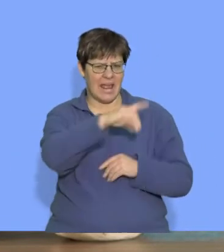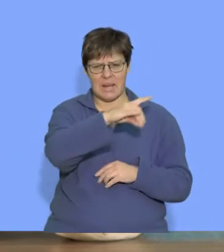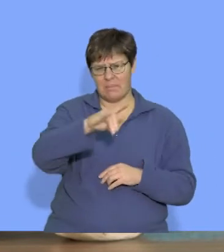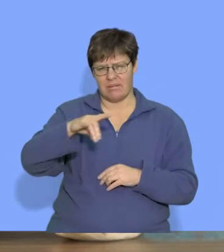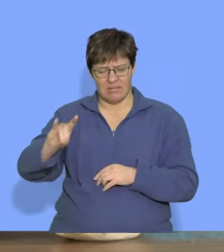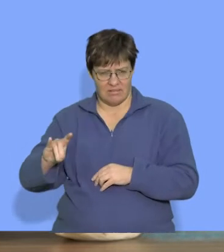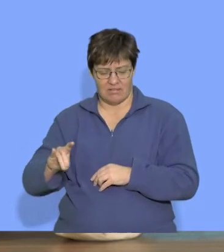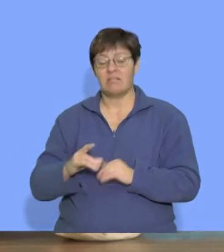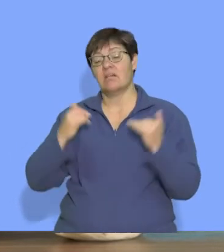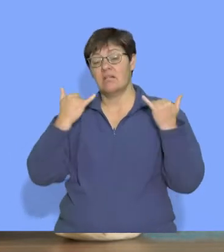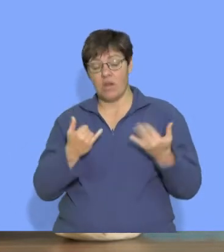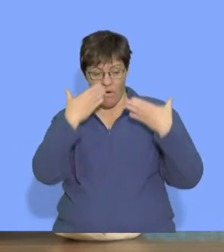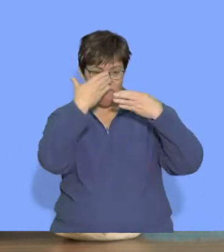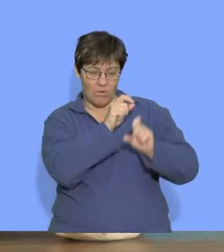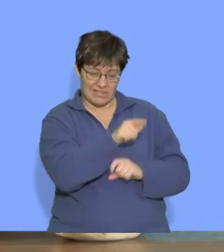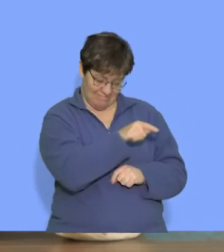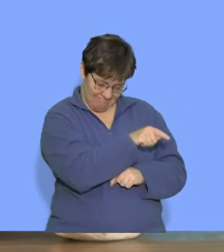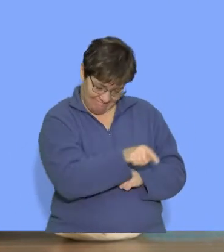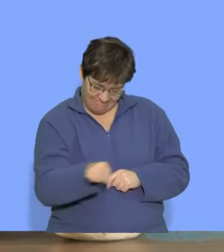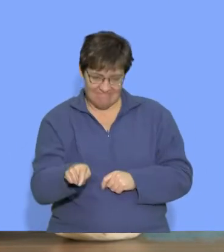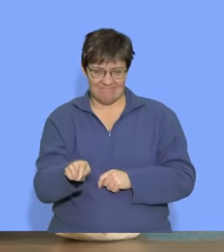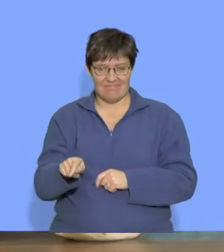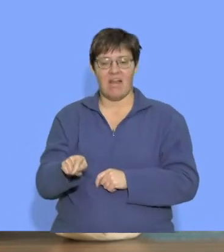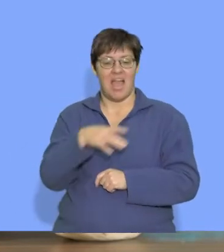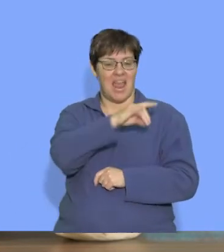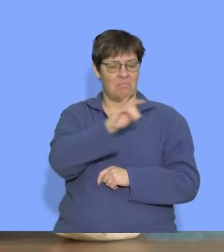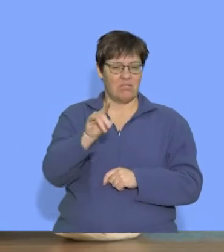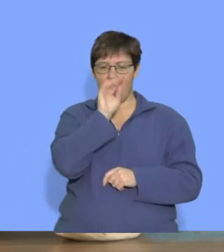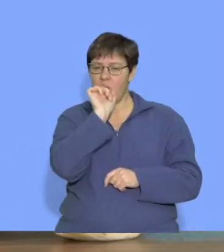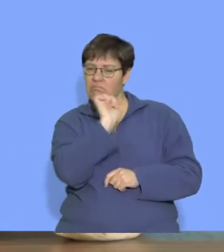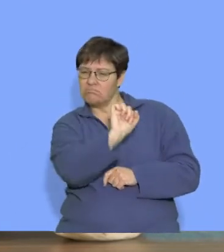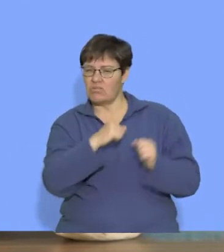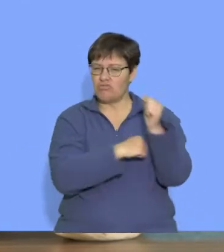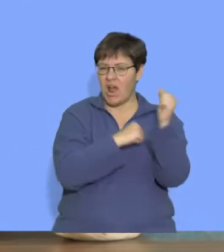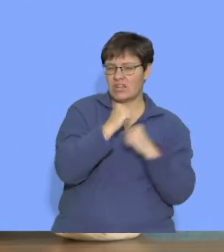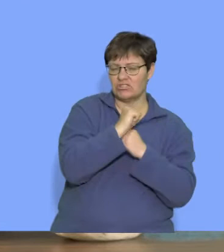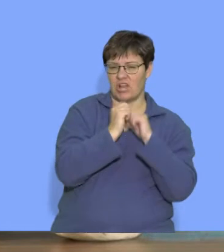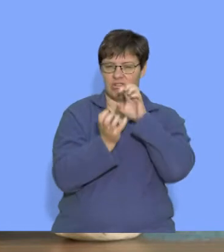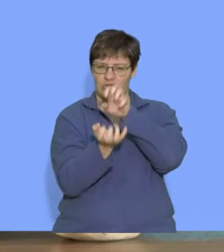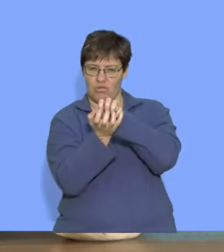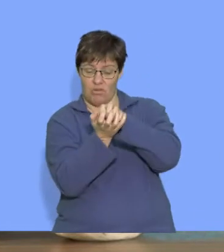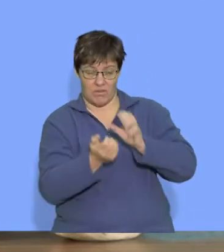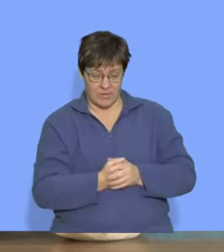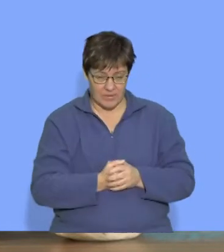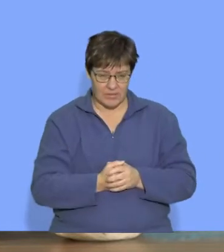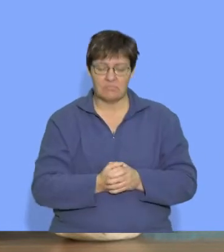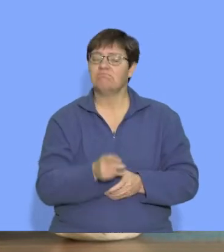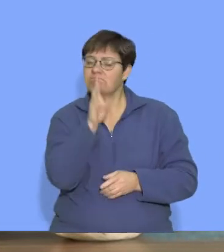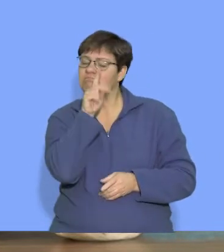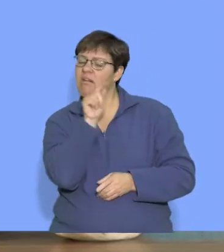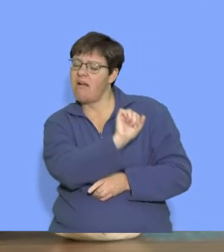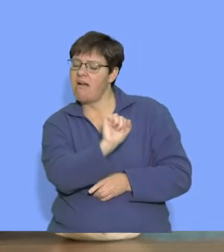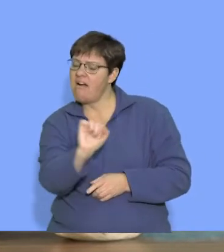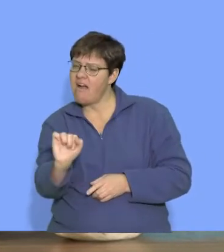this segment, we're going to focus specifically on these individuals and look at their jaw structure. It's important that we recognize what the functions